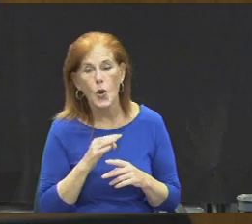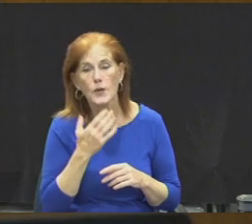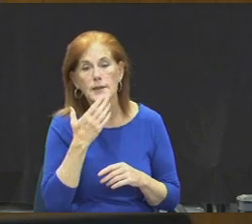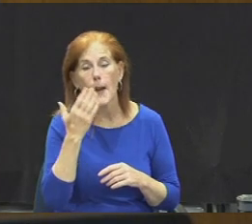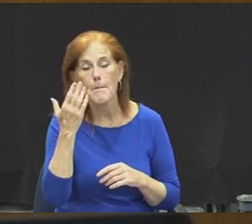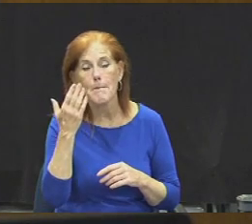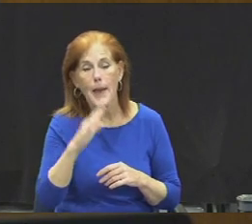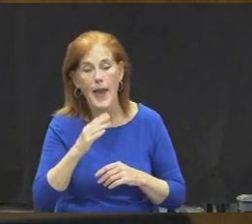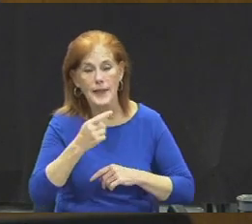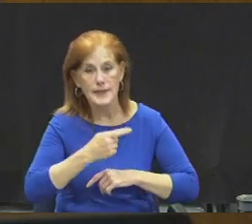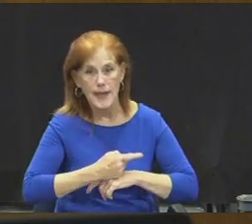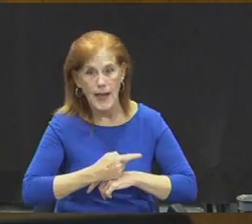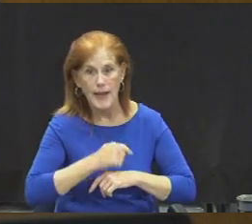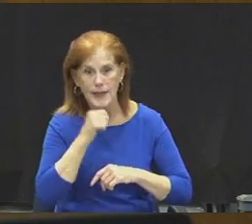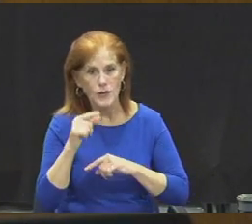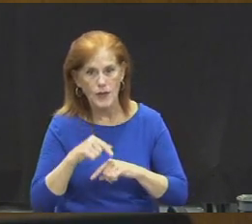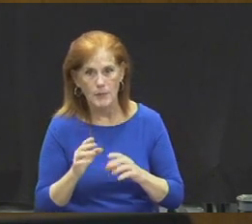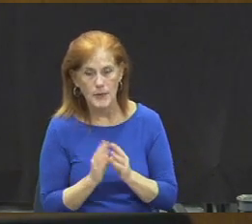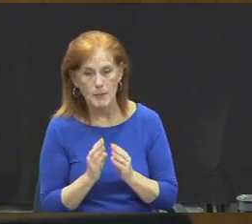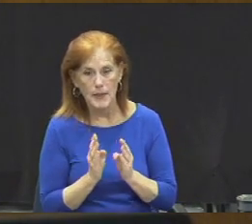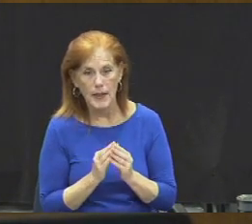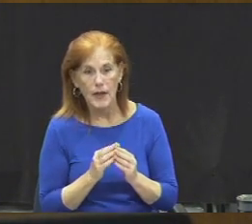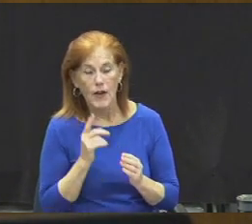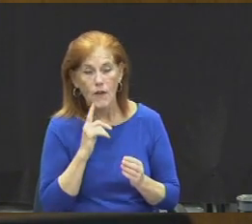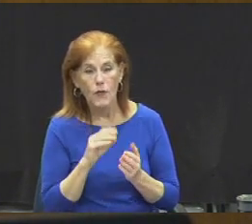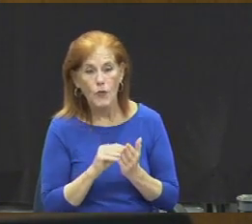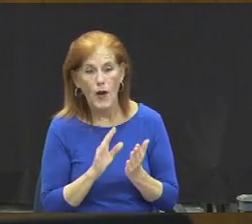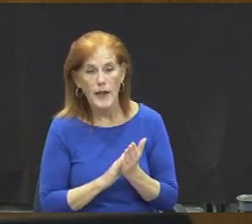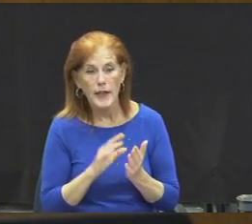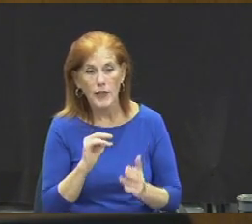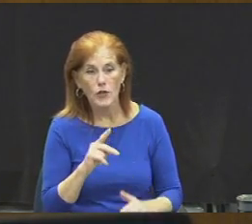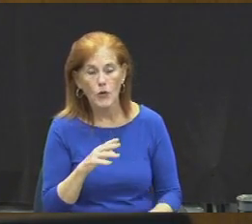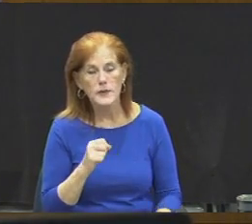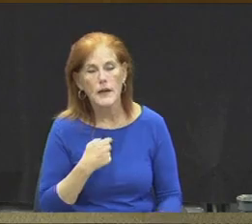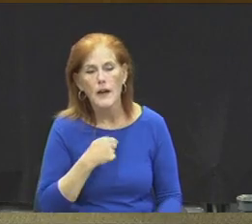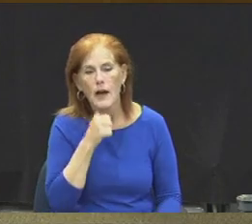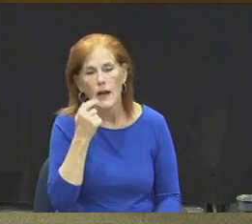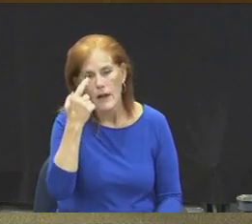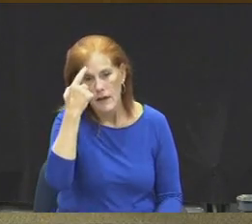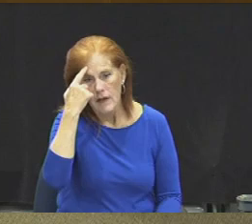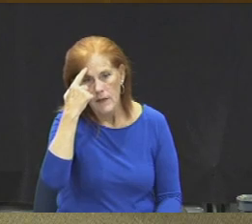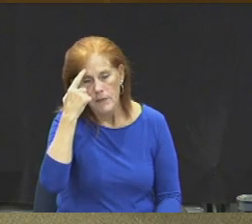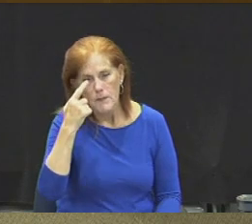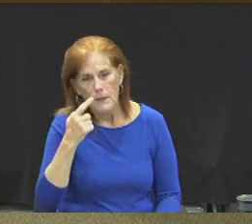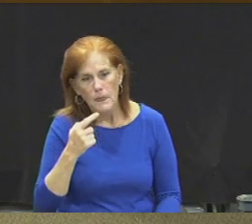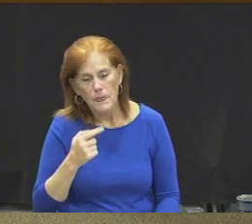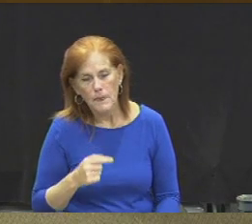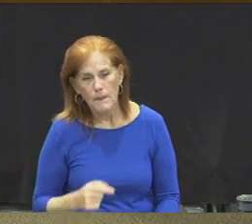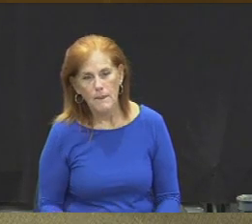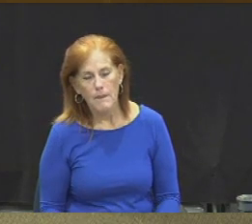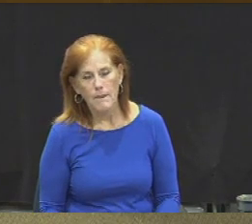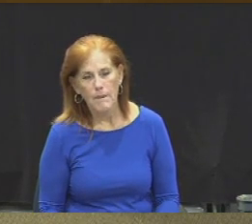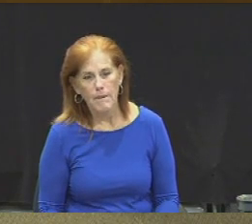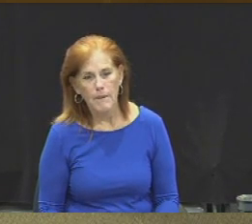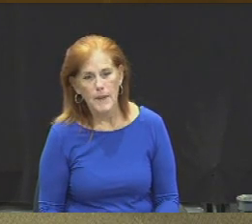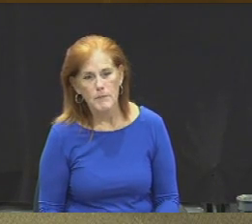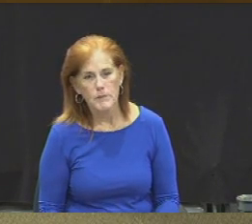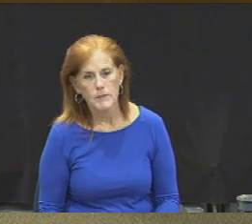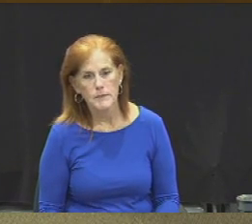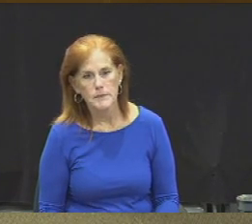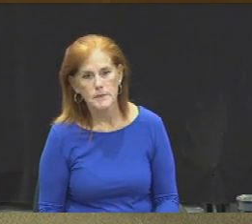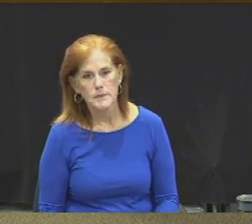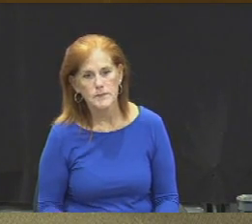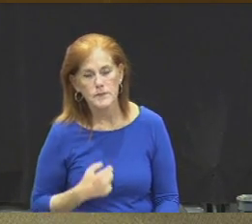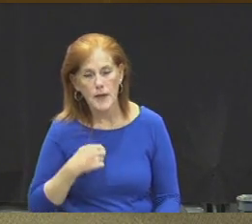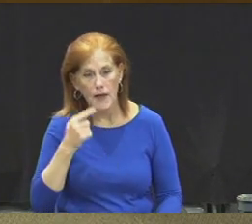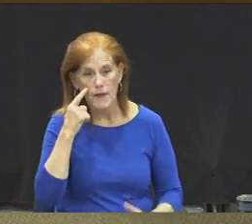what taking notes. No, I don't think that you. I think there's.